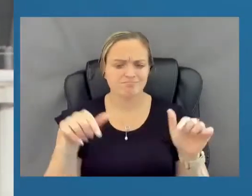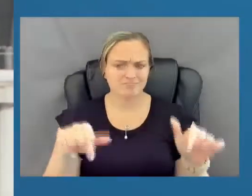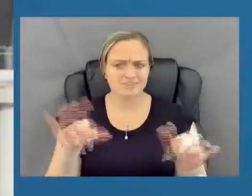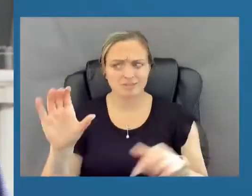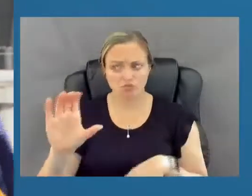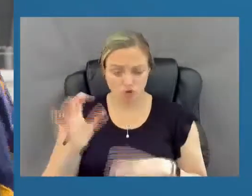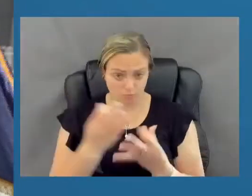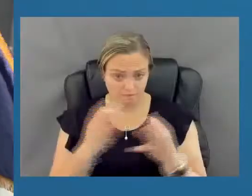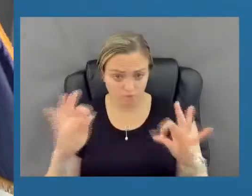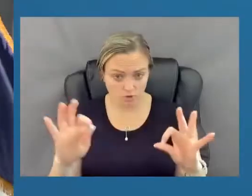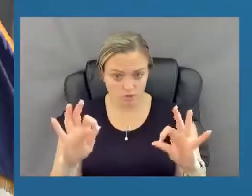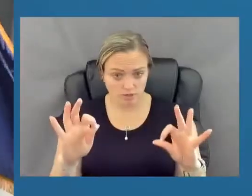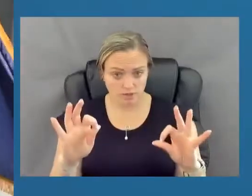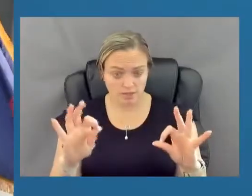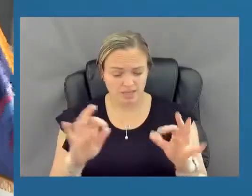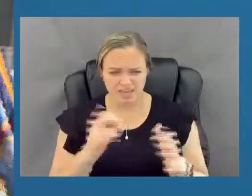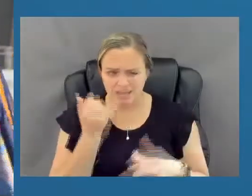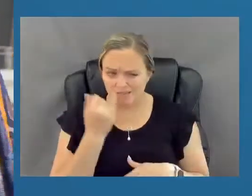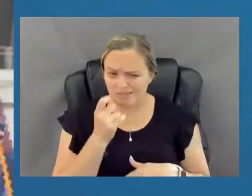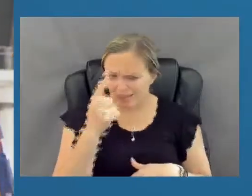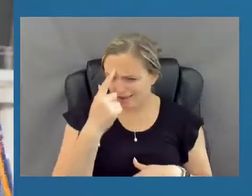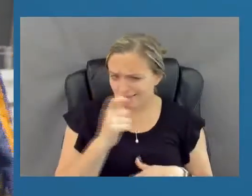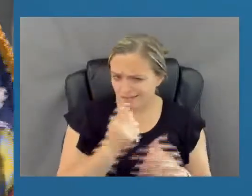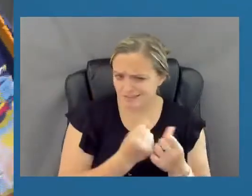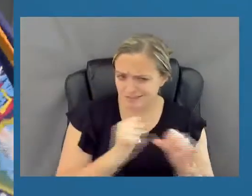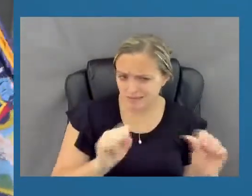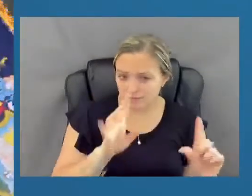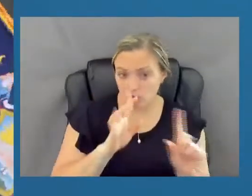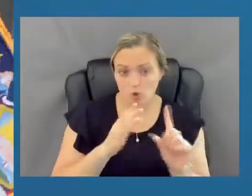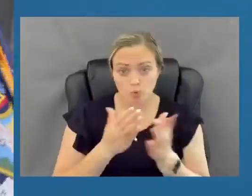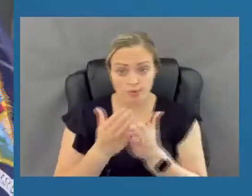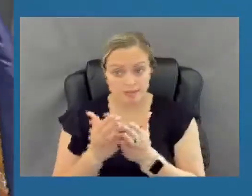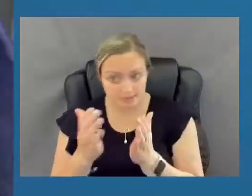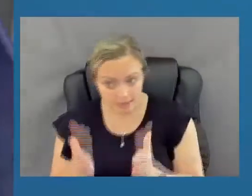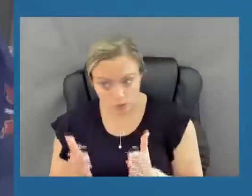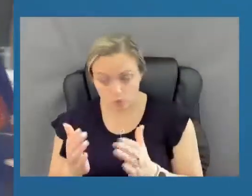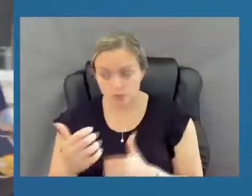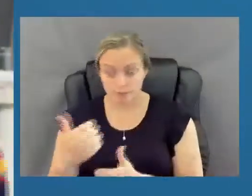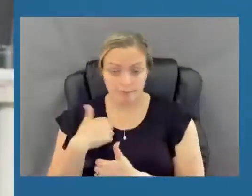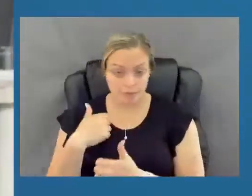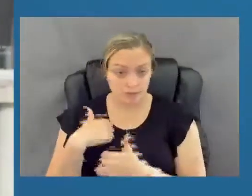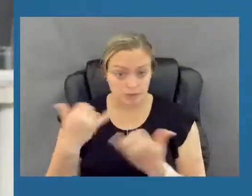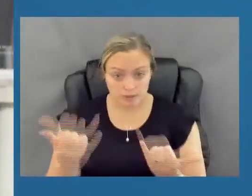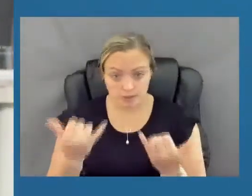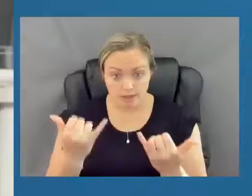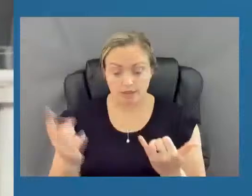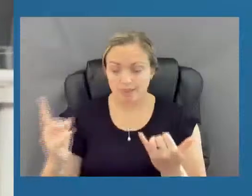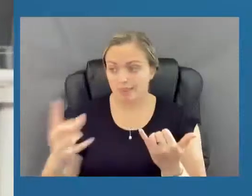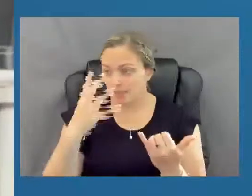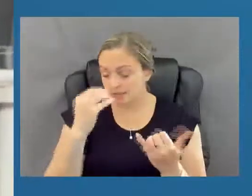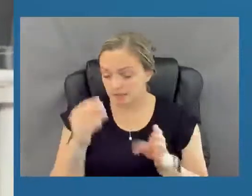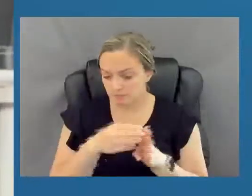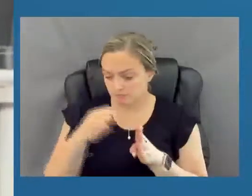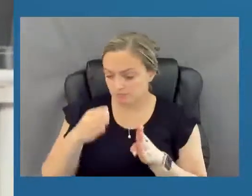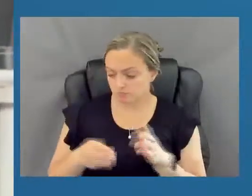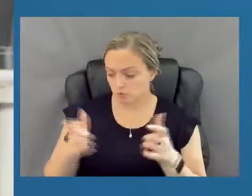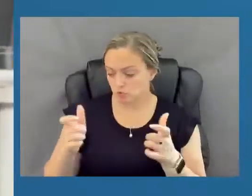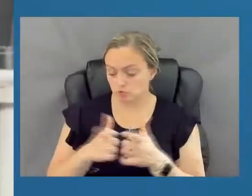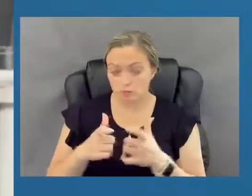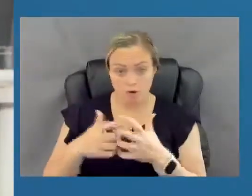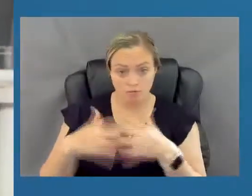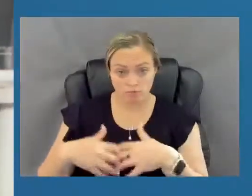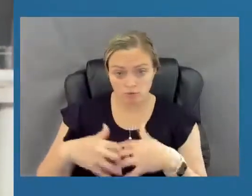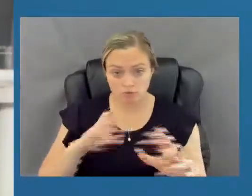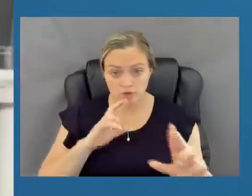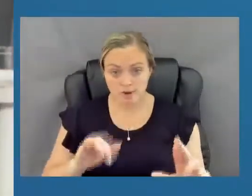If you think it's not safe, talk to the sailors that are in the military today. They sleep next to small modular reactors